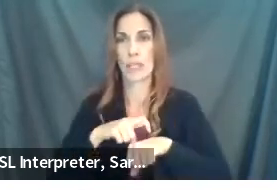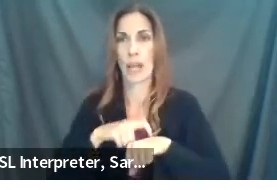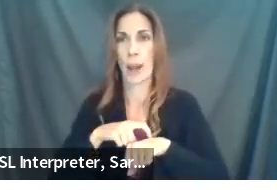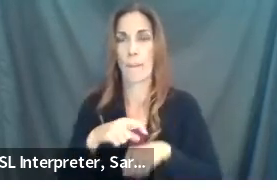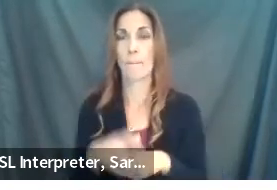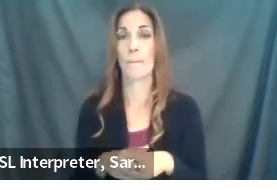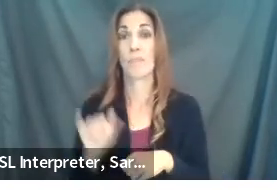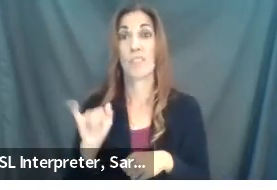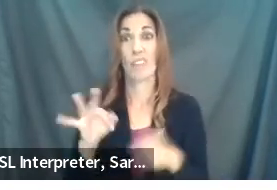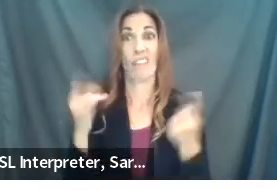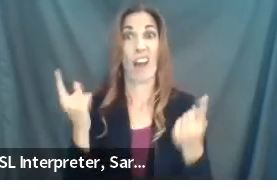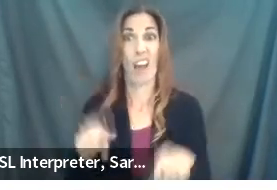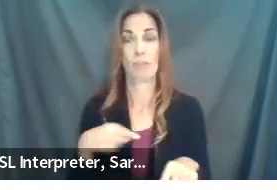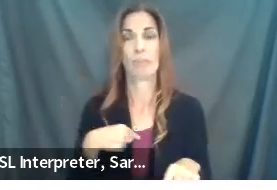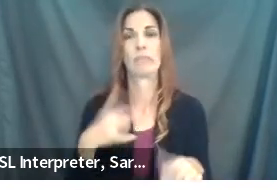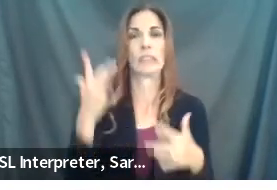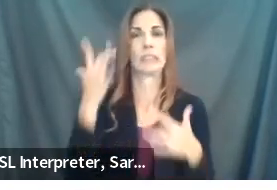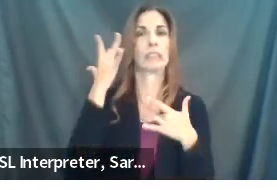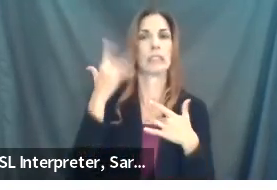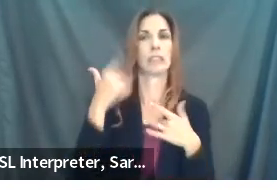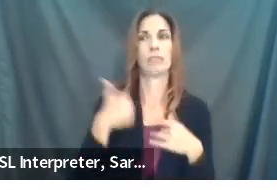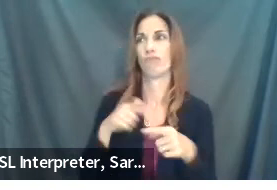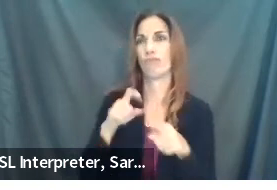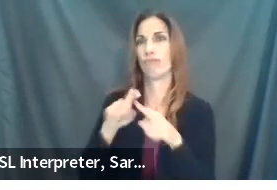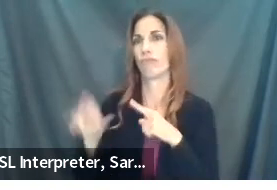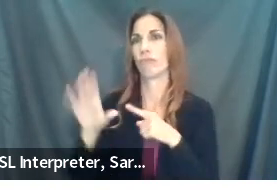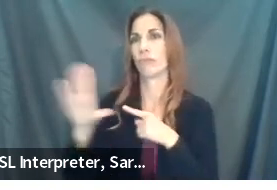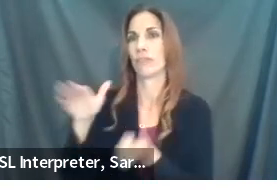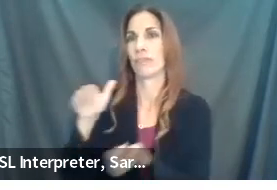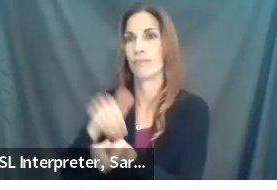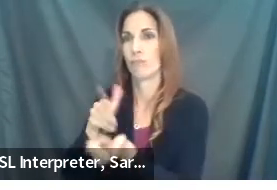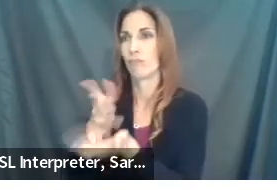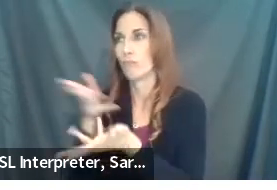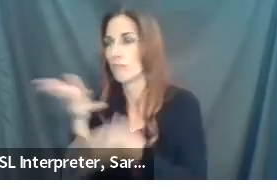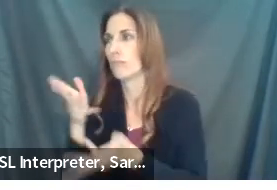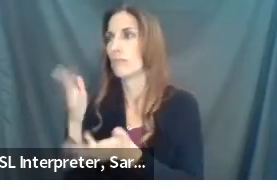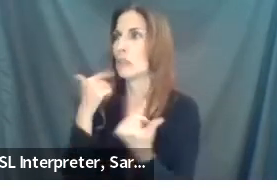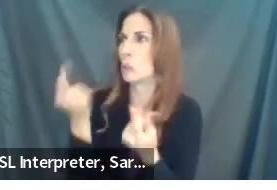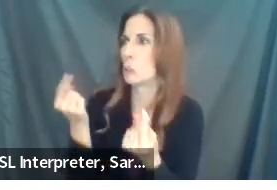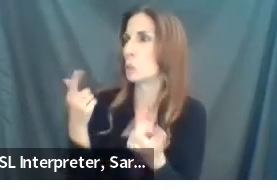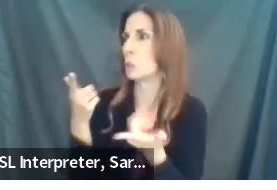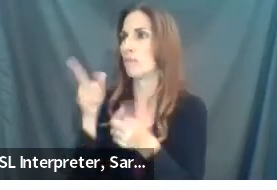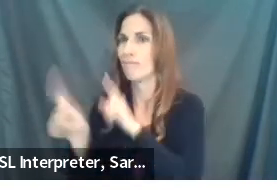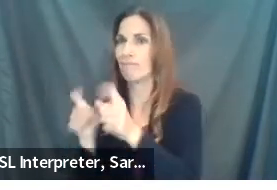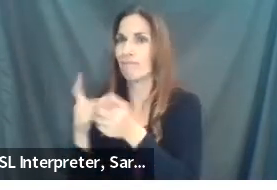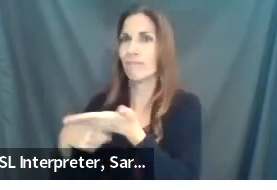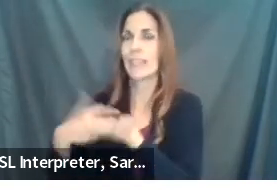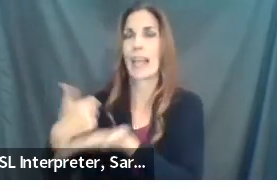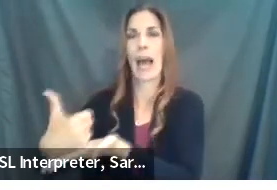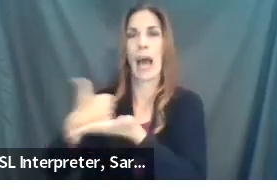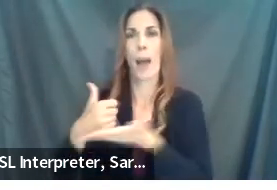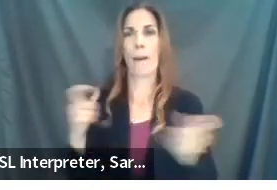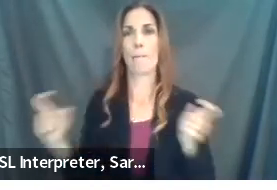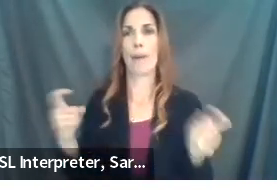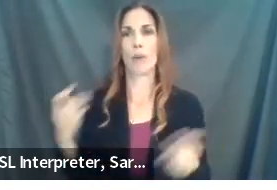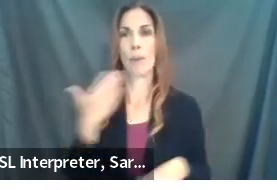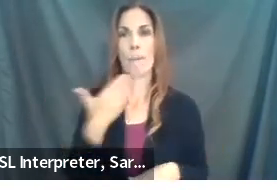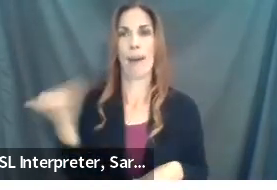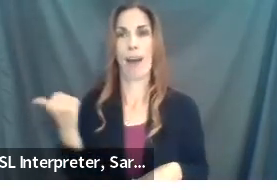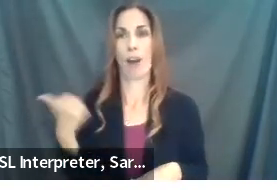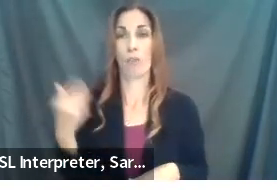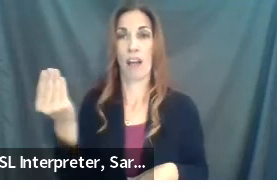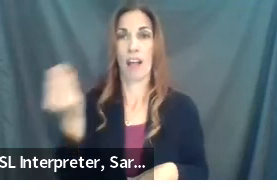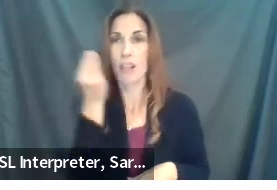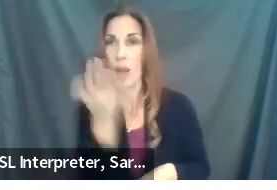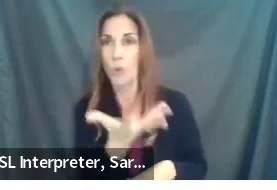healthcare provider so they can help you manage your illness. They'll know you, they'll know what's going on with you in particular, and they'll be able to let you know what you